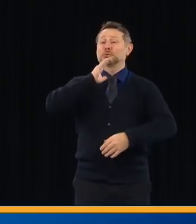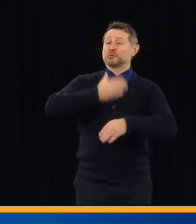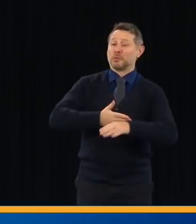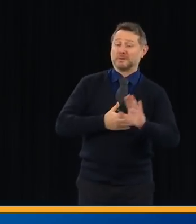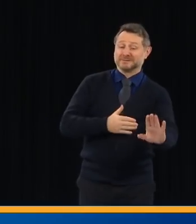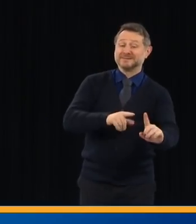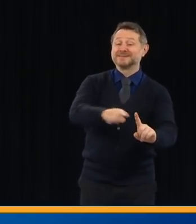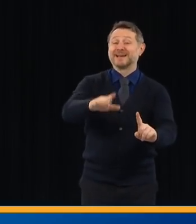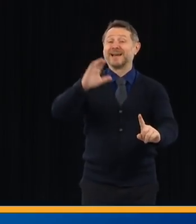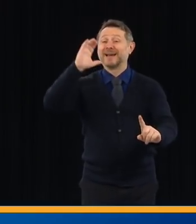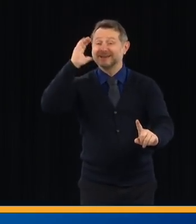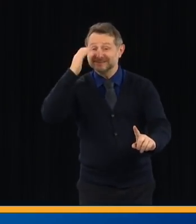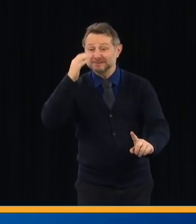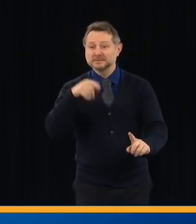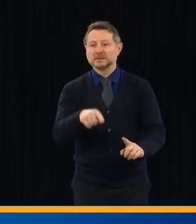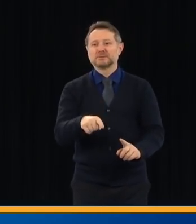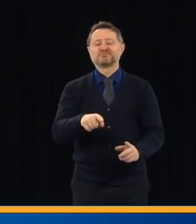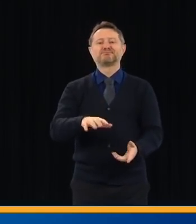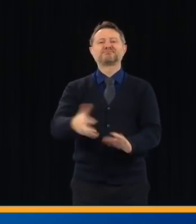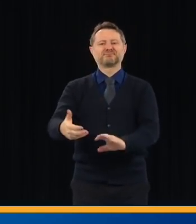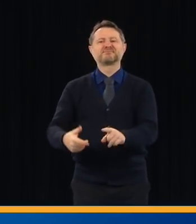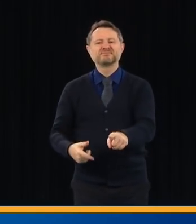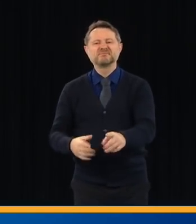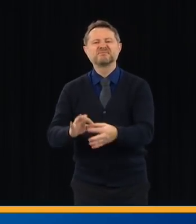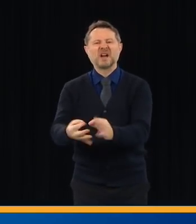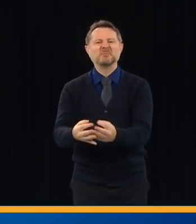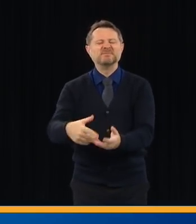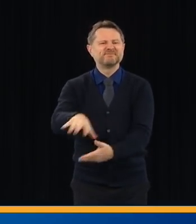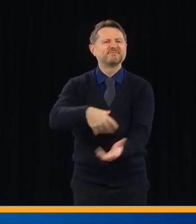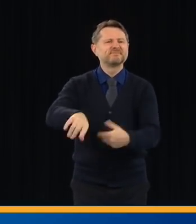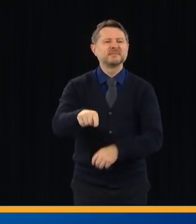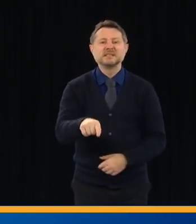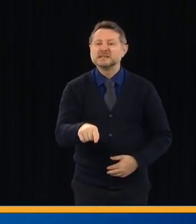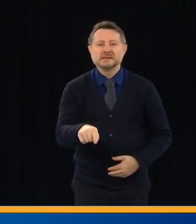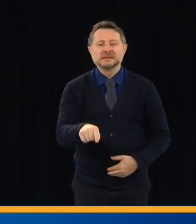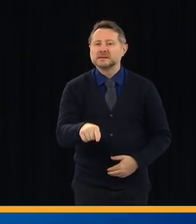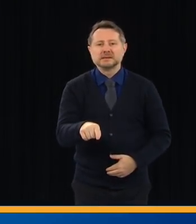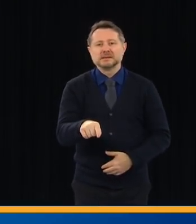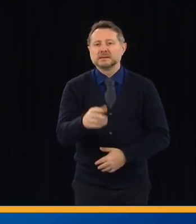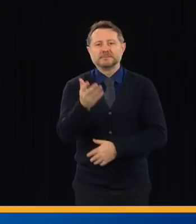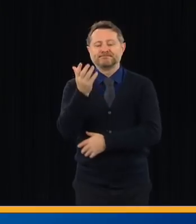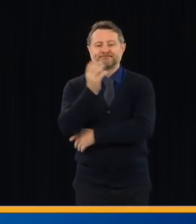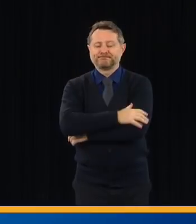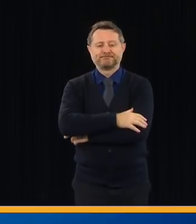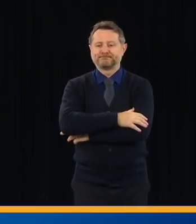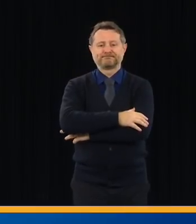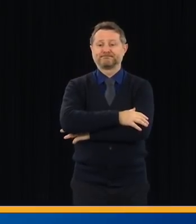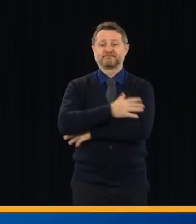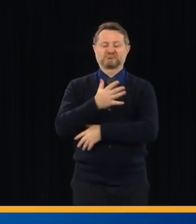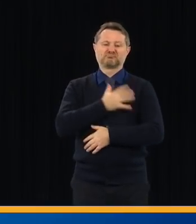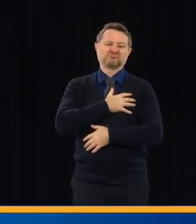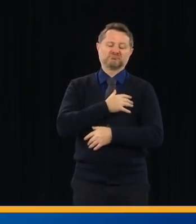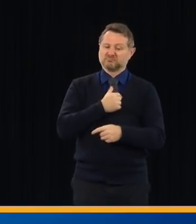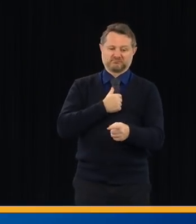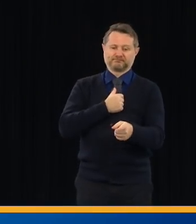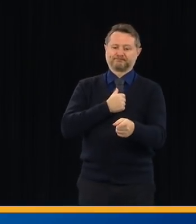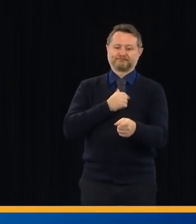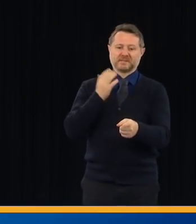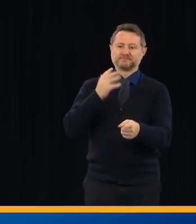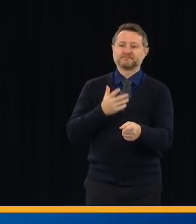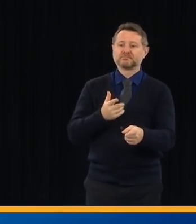a tragedy, and that's just emotionally very